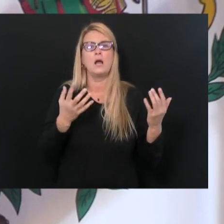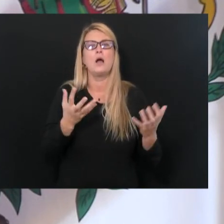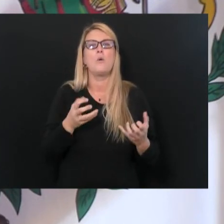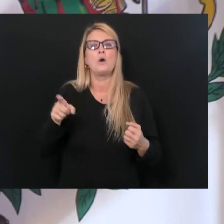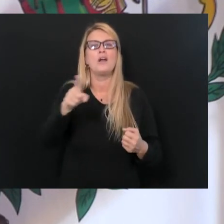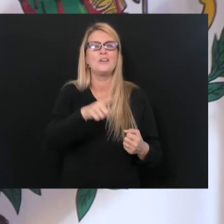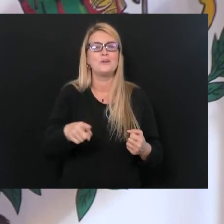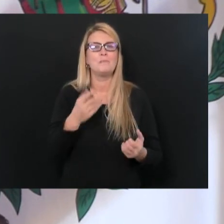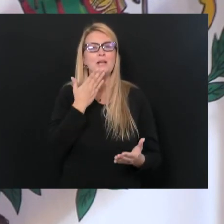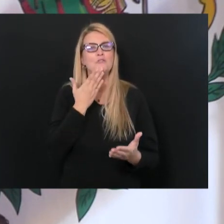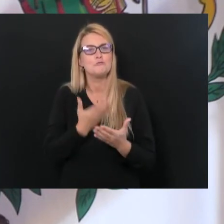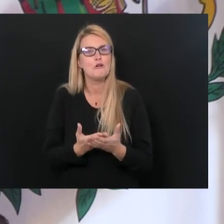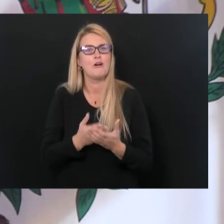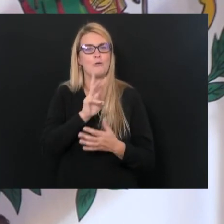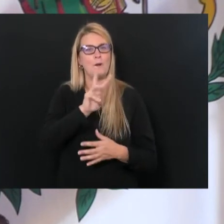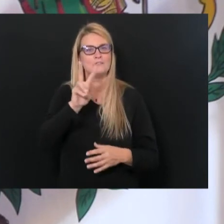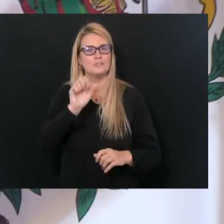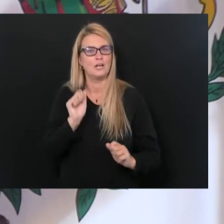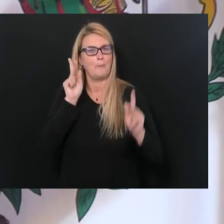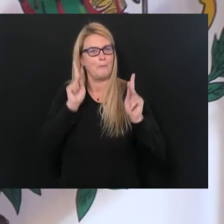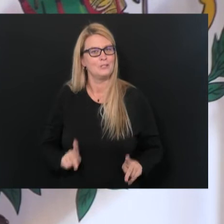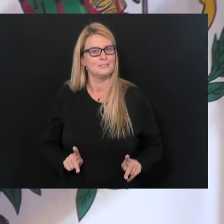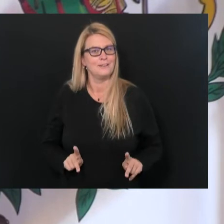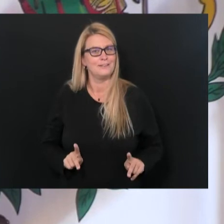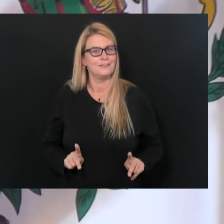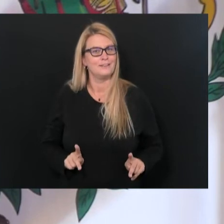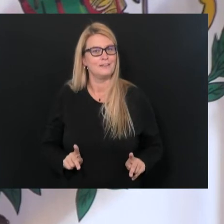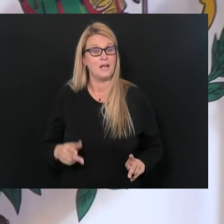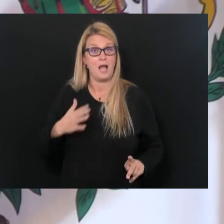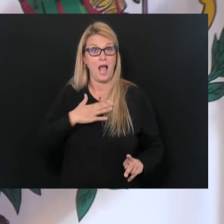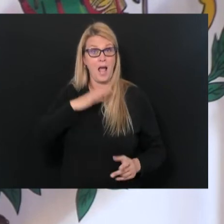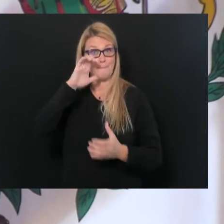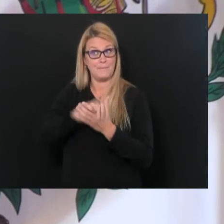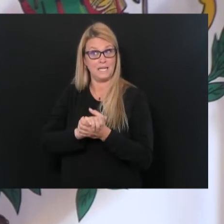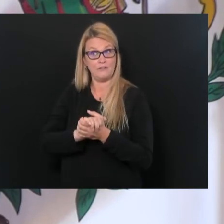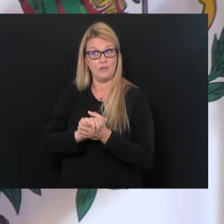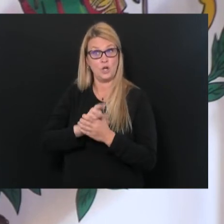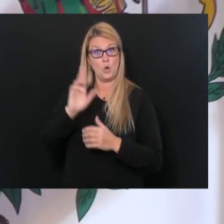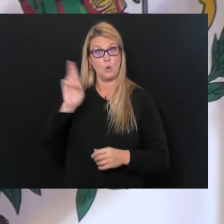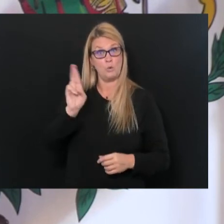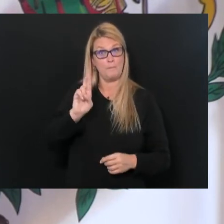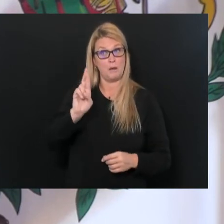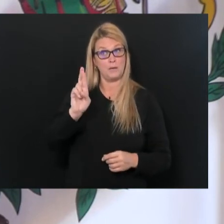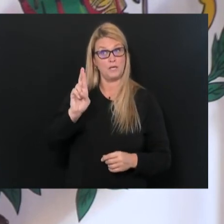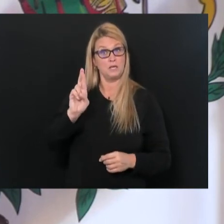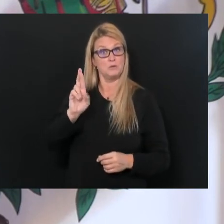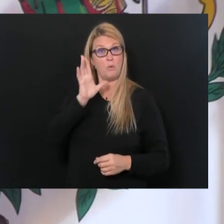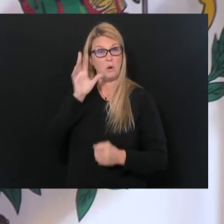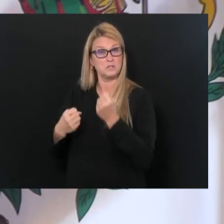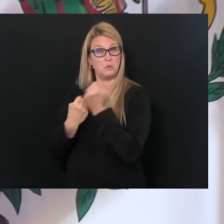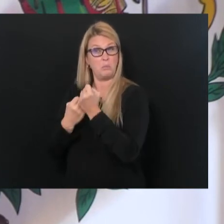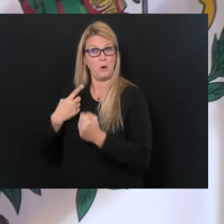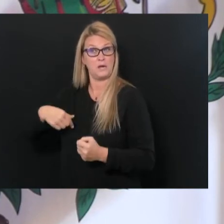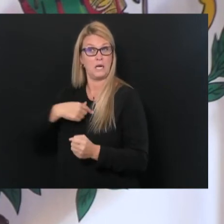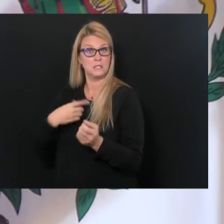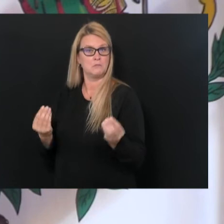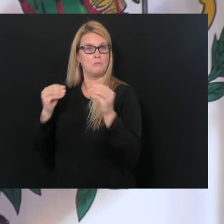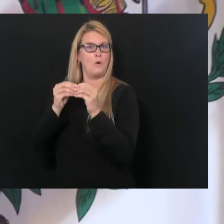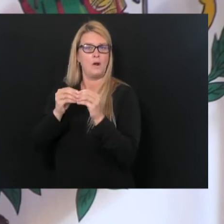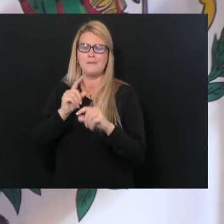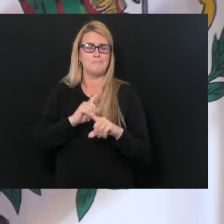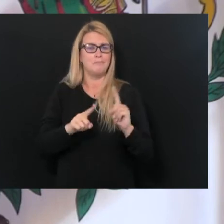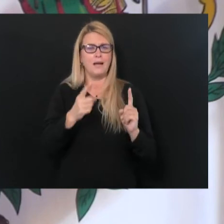stuff, great stuff. I personally believe the Republican Party is going to take us further down the trail, but at the same time, all